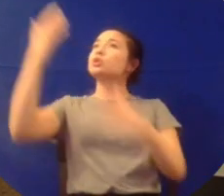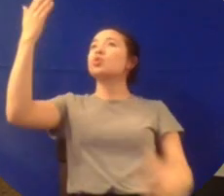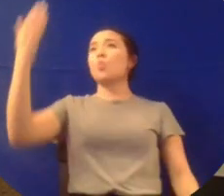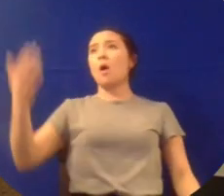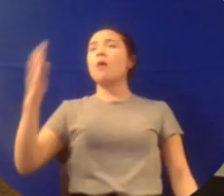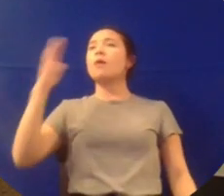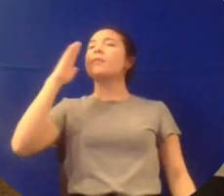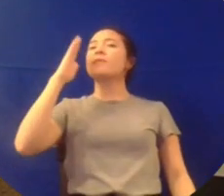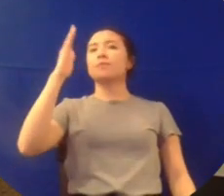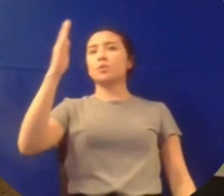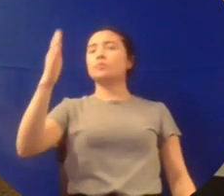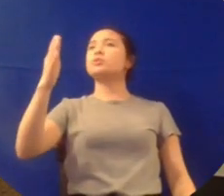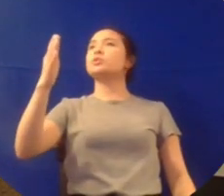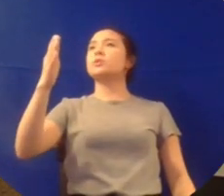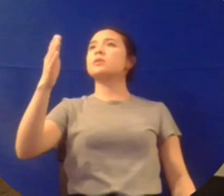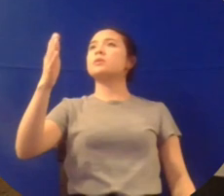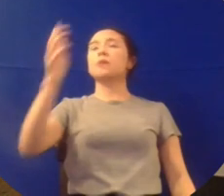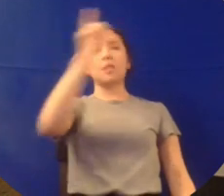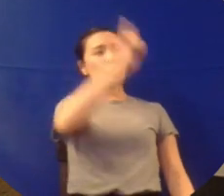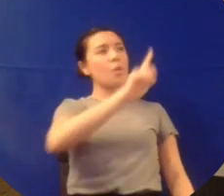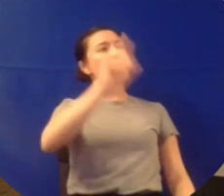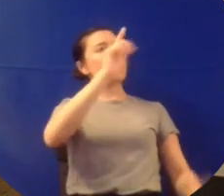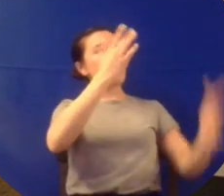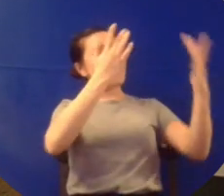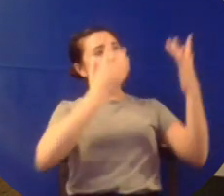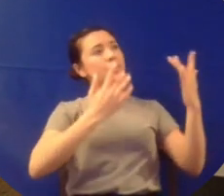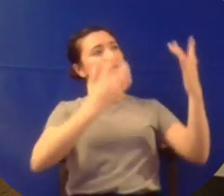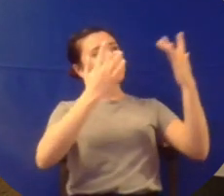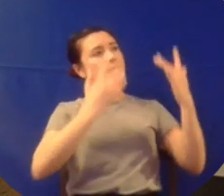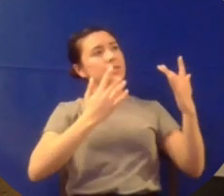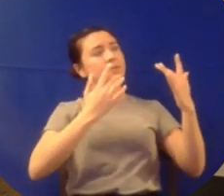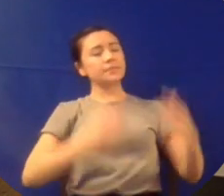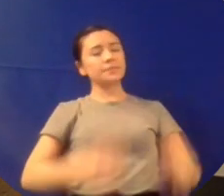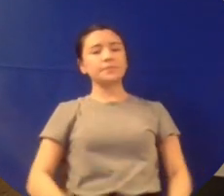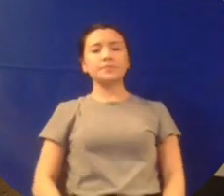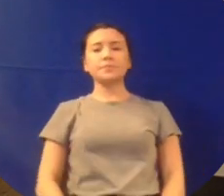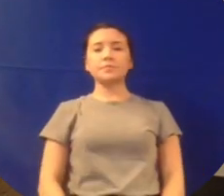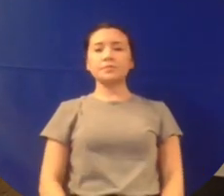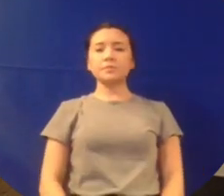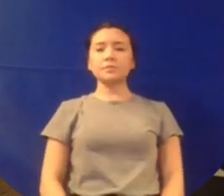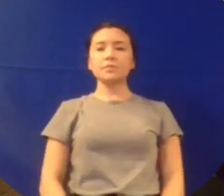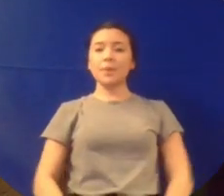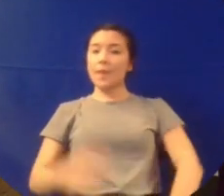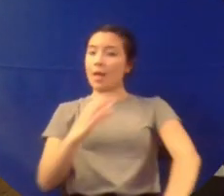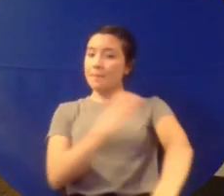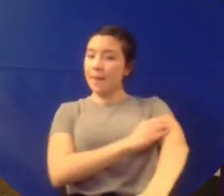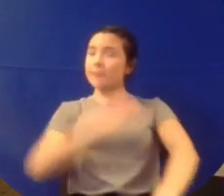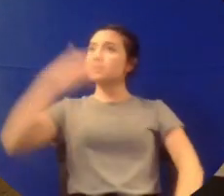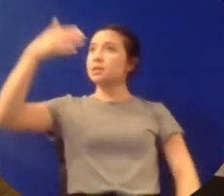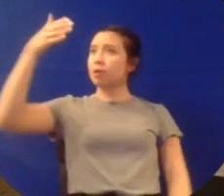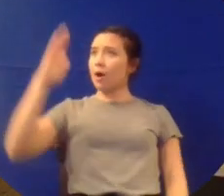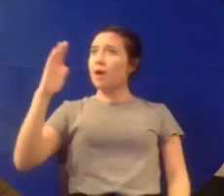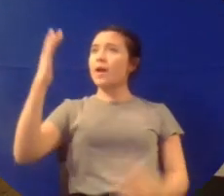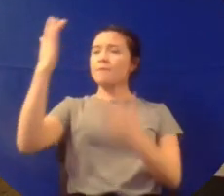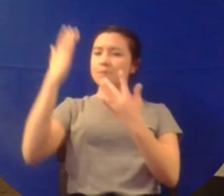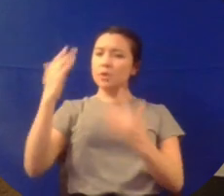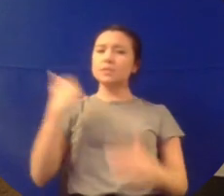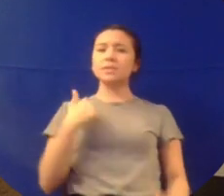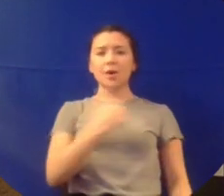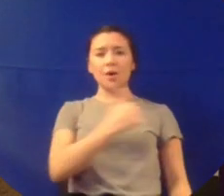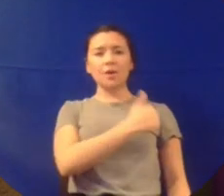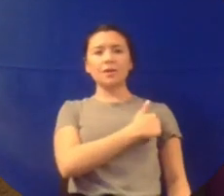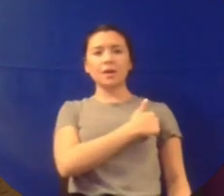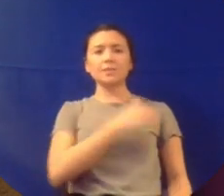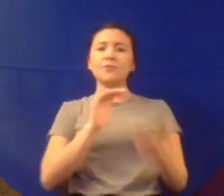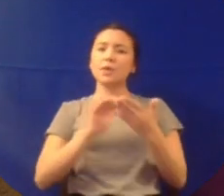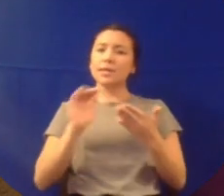future one. Lord, have mercy. Lord, have mercy. May Almighty God have mercy on us,